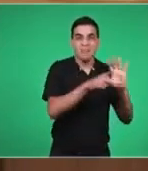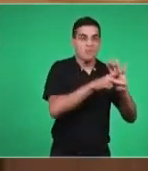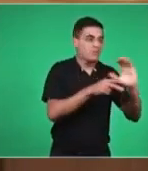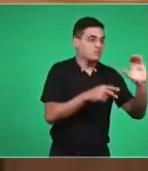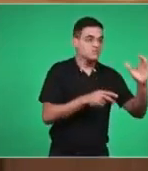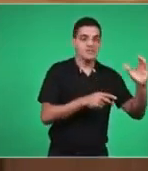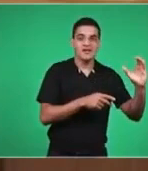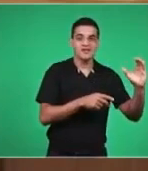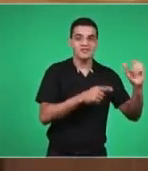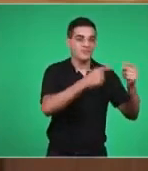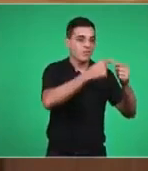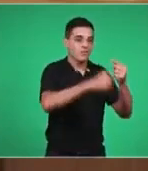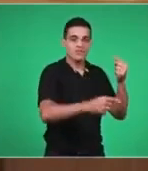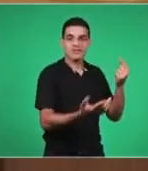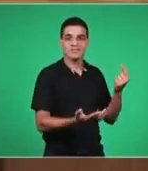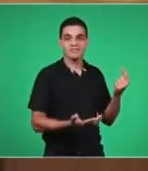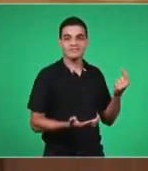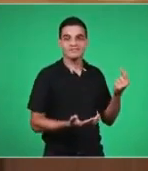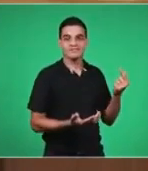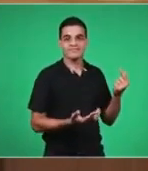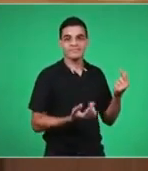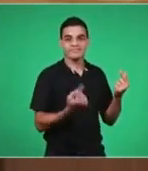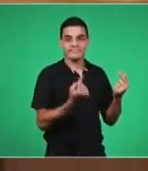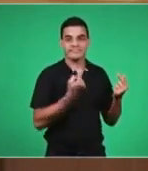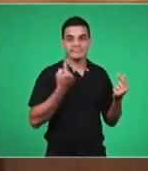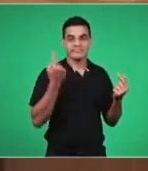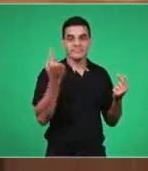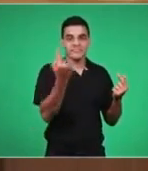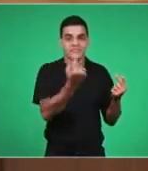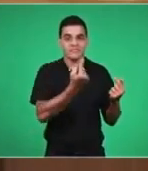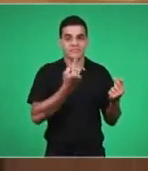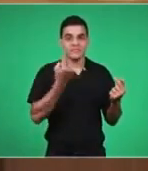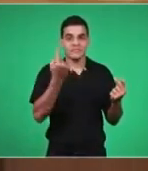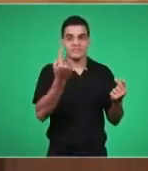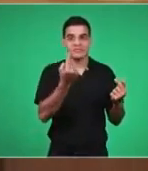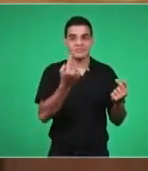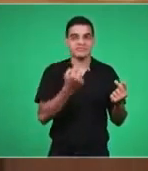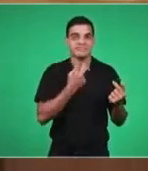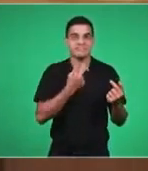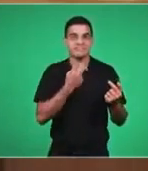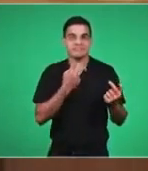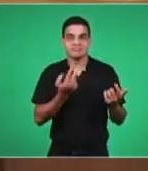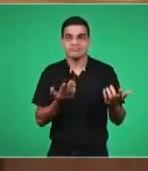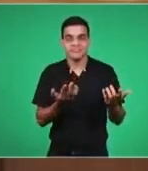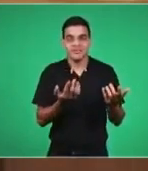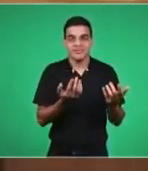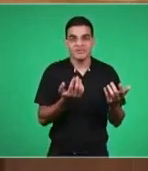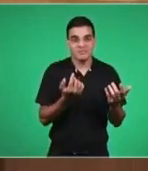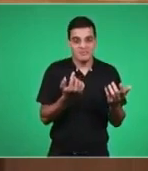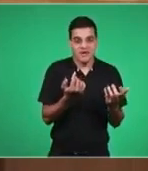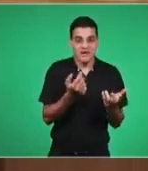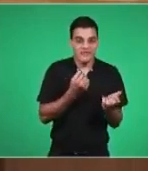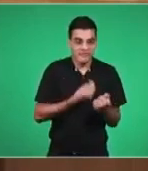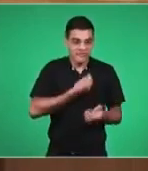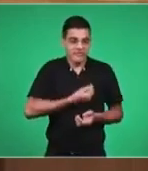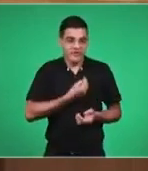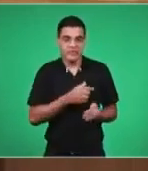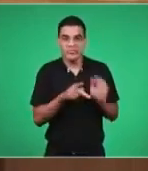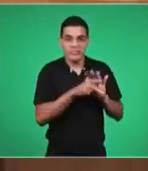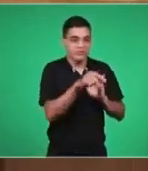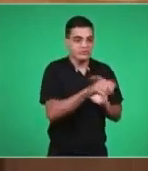Big Bang. And so this is an example of how science confronts itself and contradicts and refutes